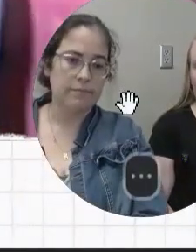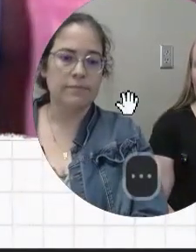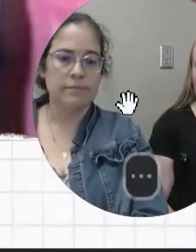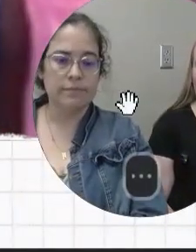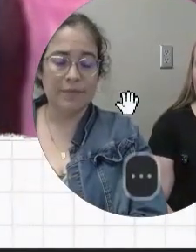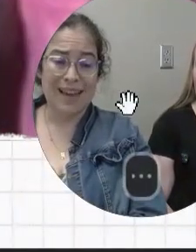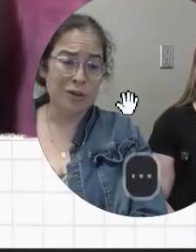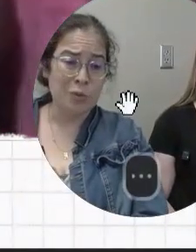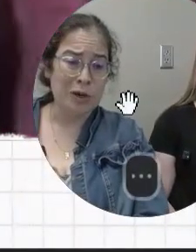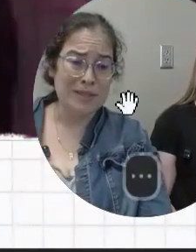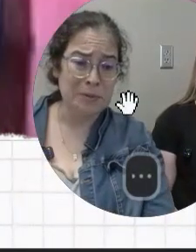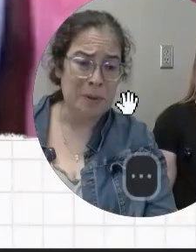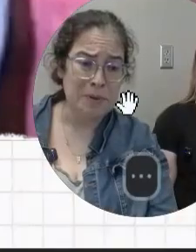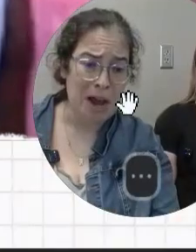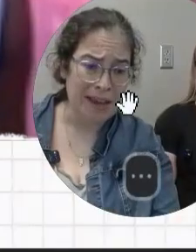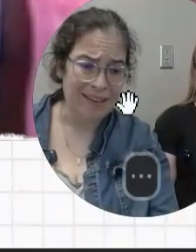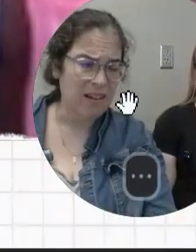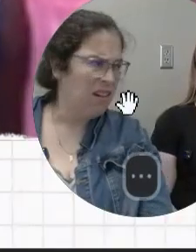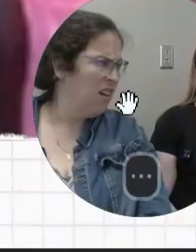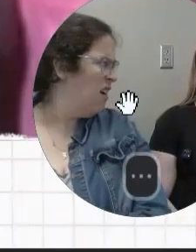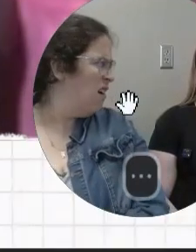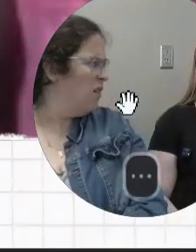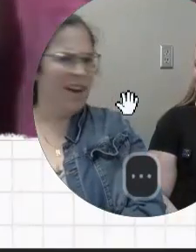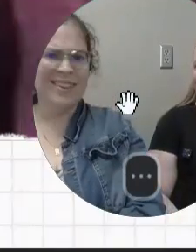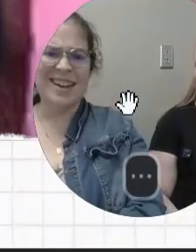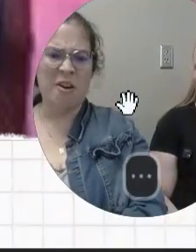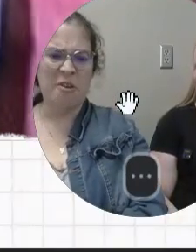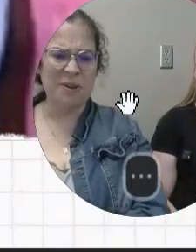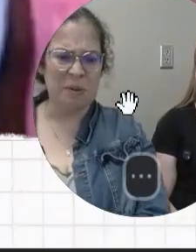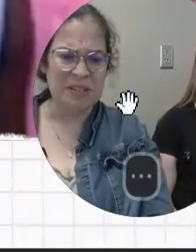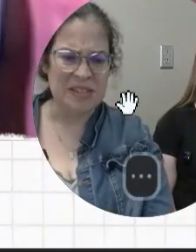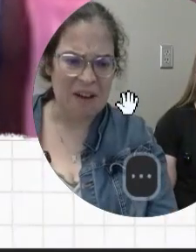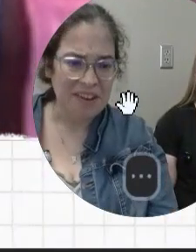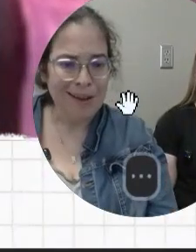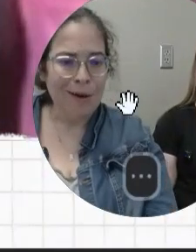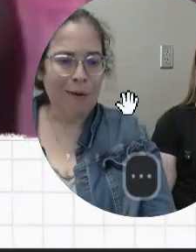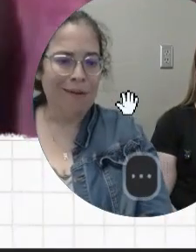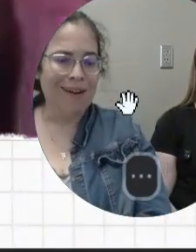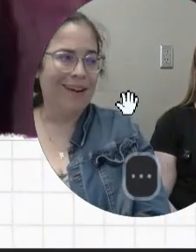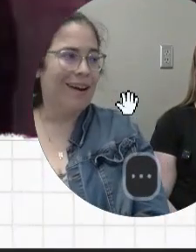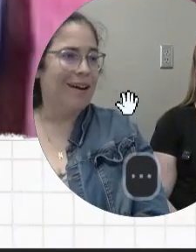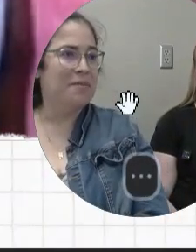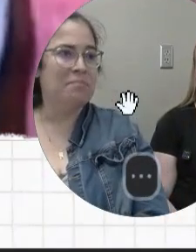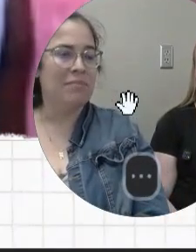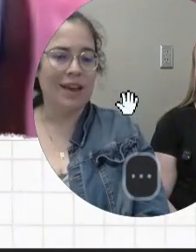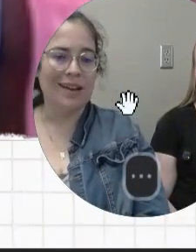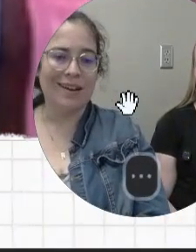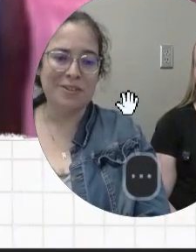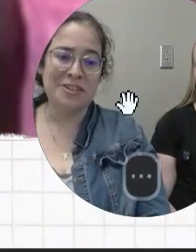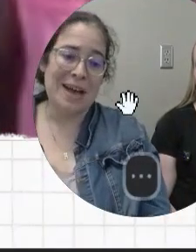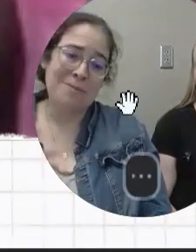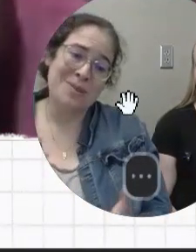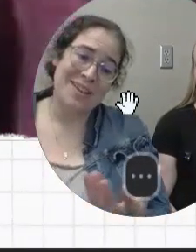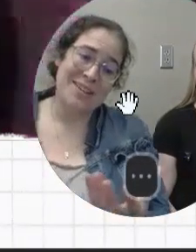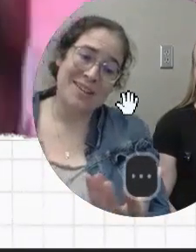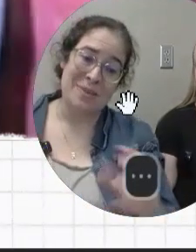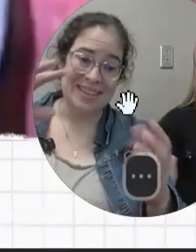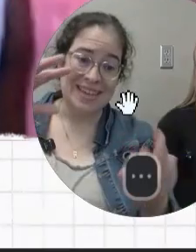those connections that words are being played. There's words, there's people talking. Oh, didn't know there was words